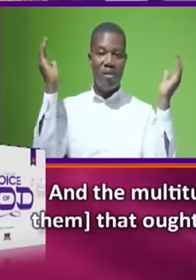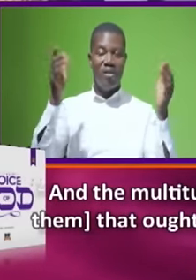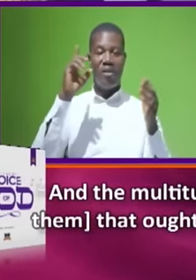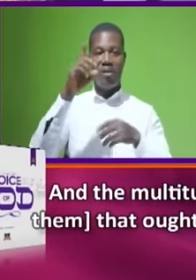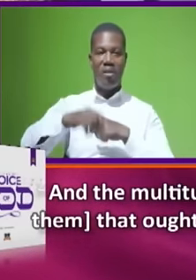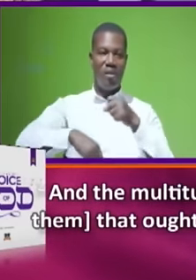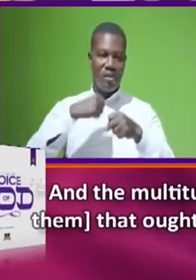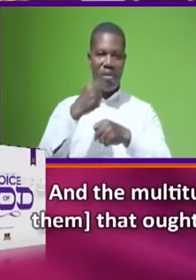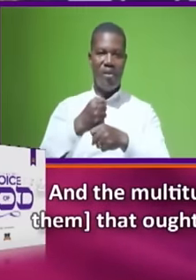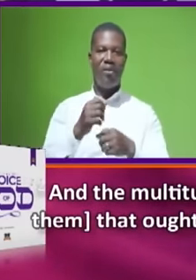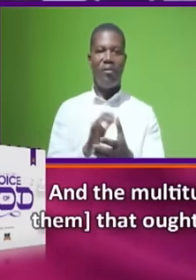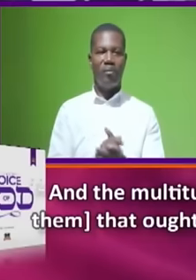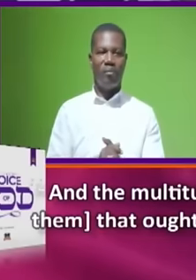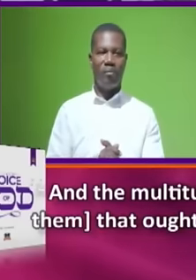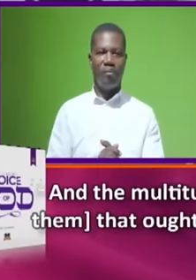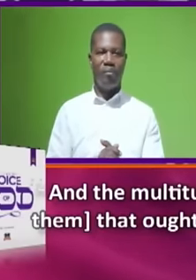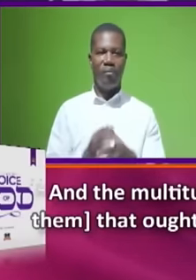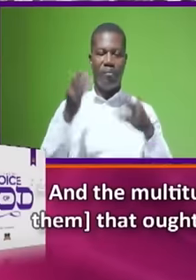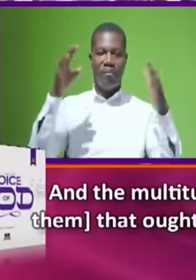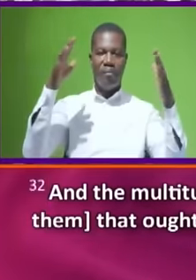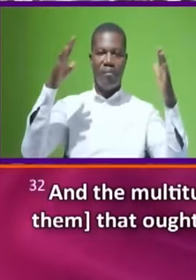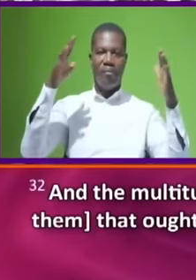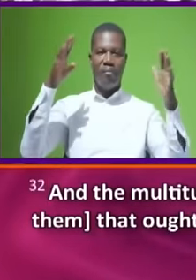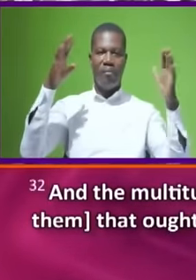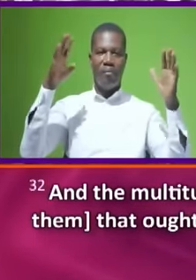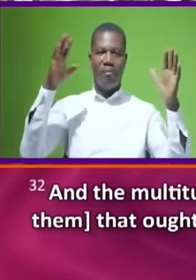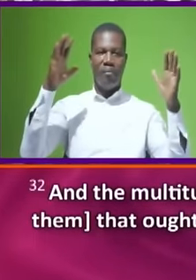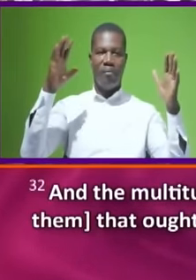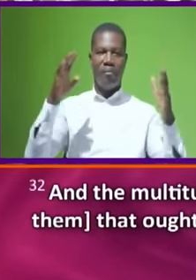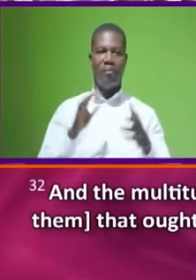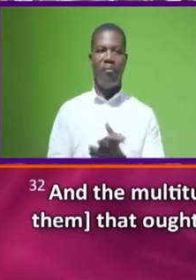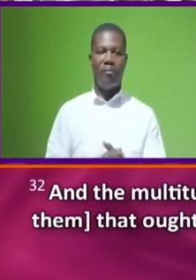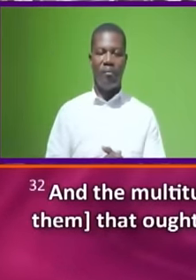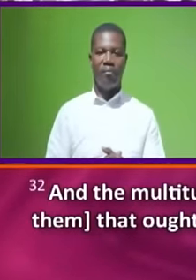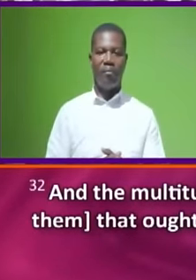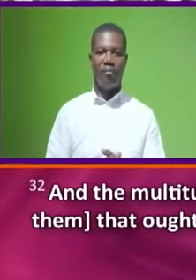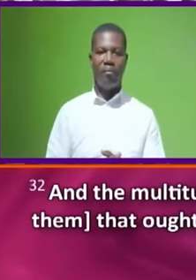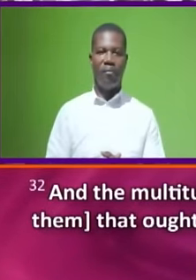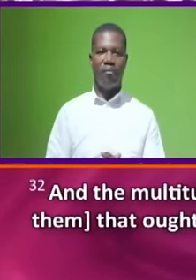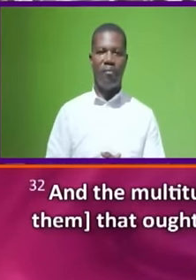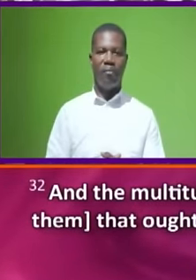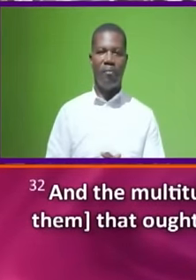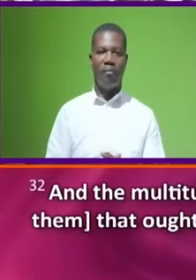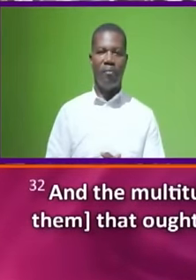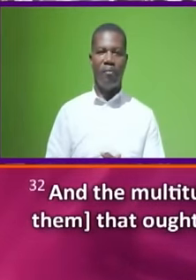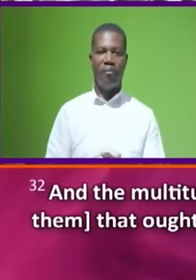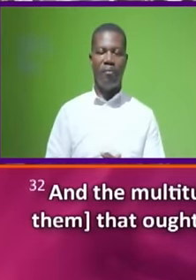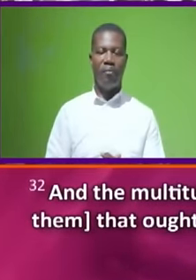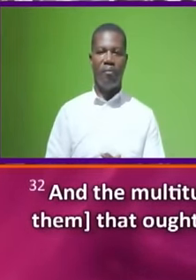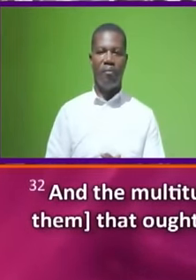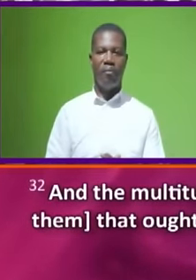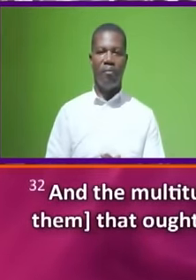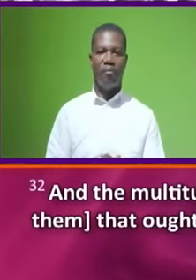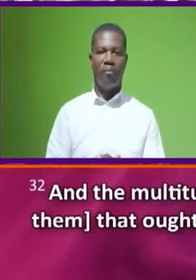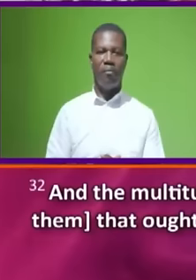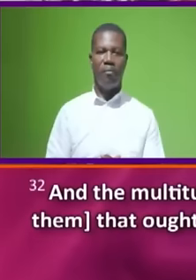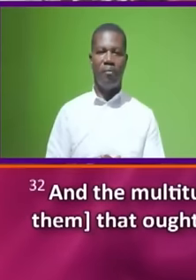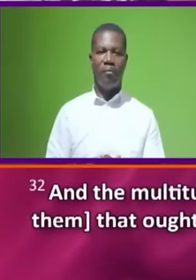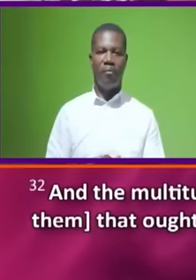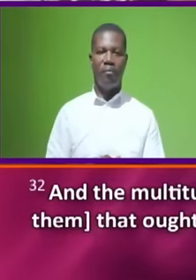Kasiapa. So whatever happened in those days, its anniversary is what we are